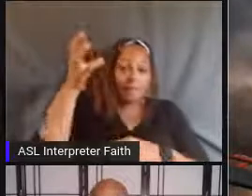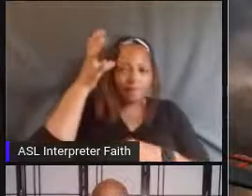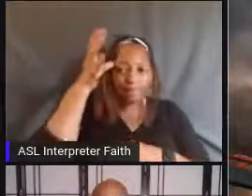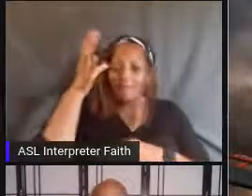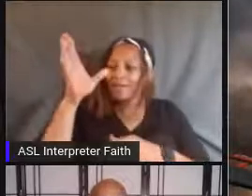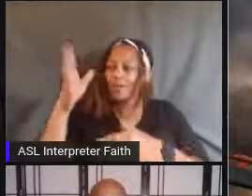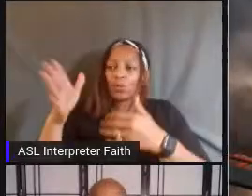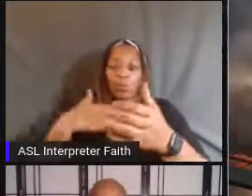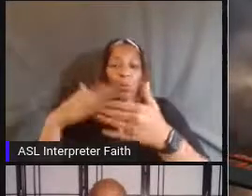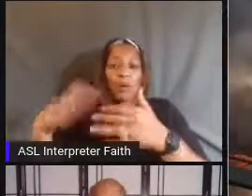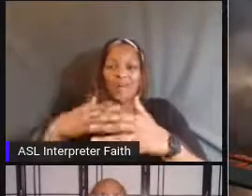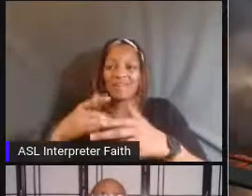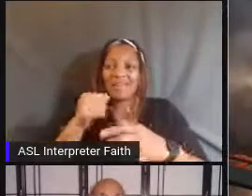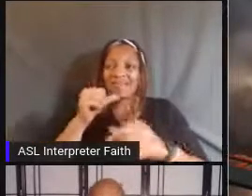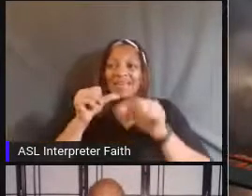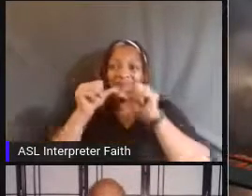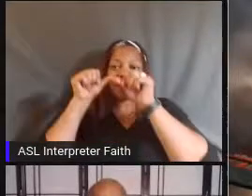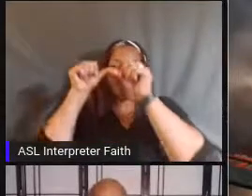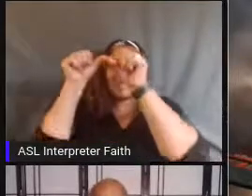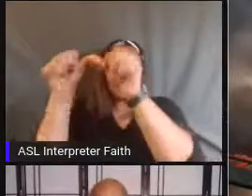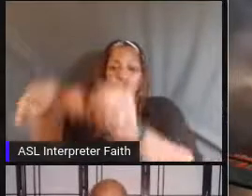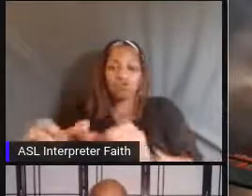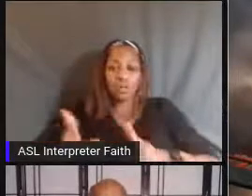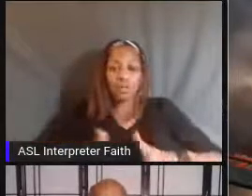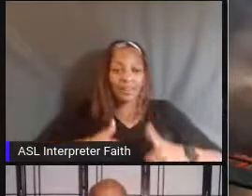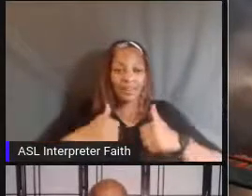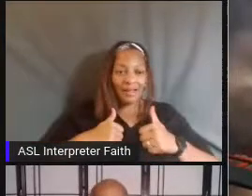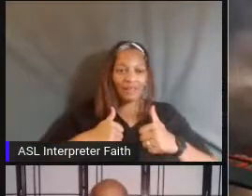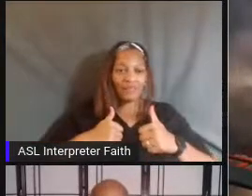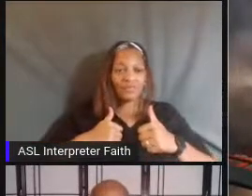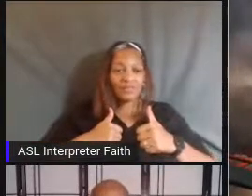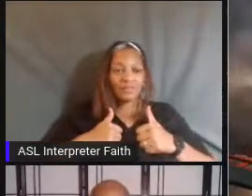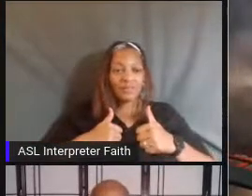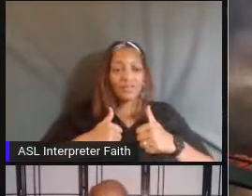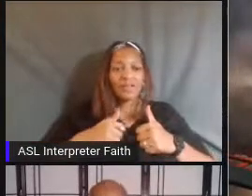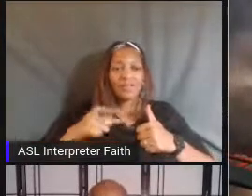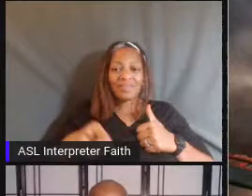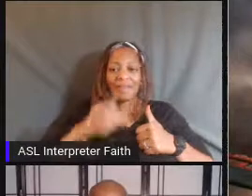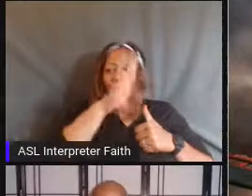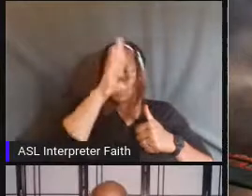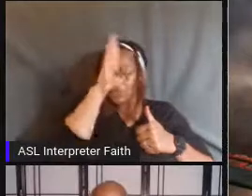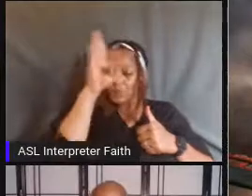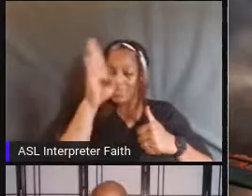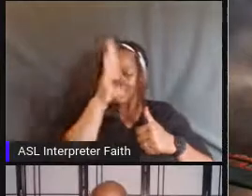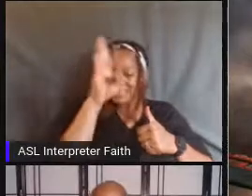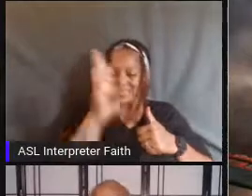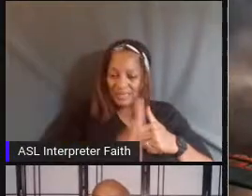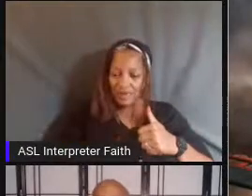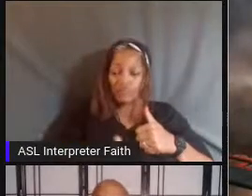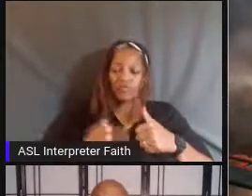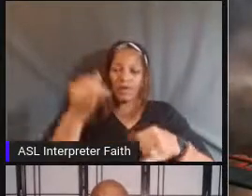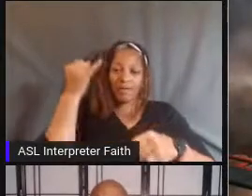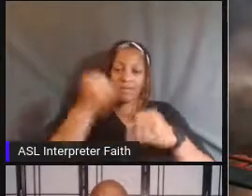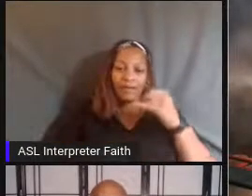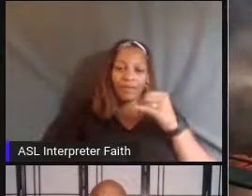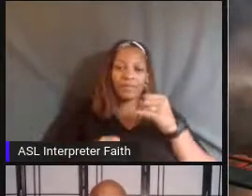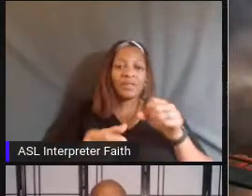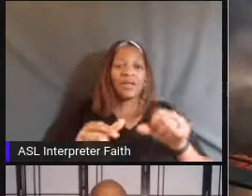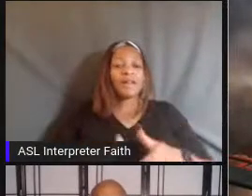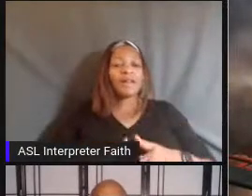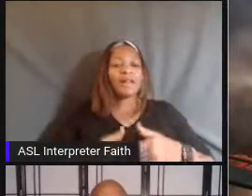before life, life eternal, that which they are cannot end. Love is